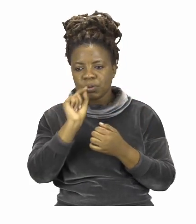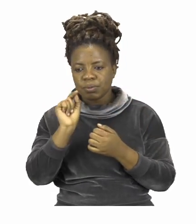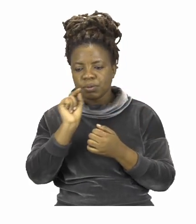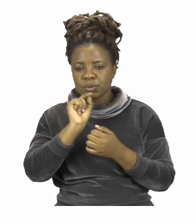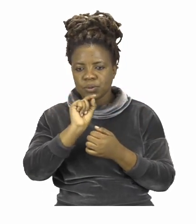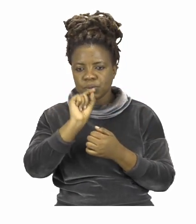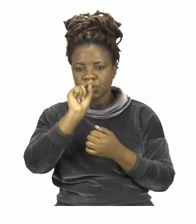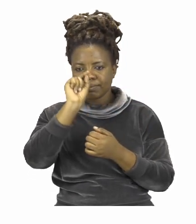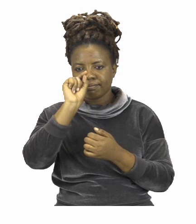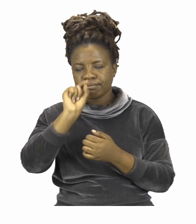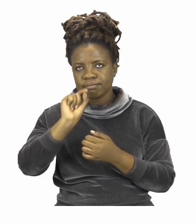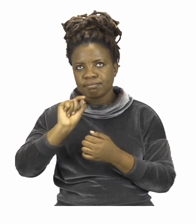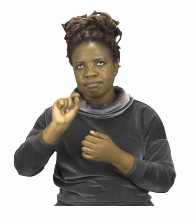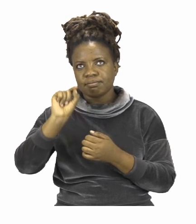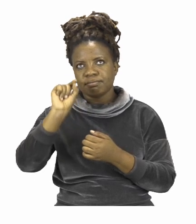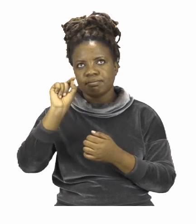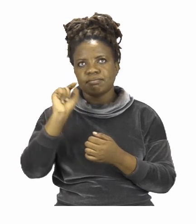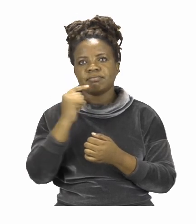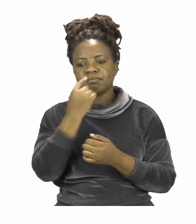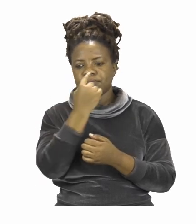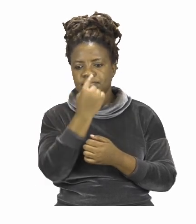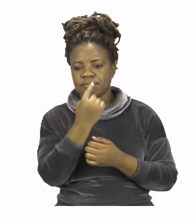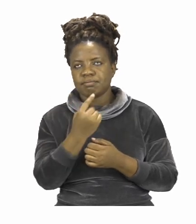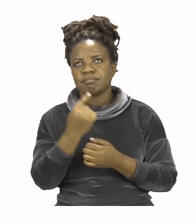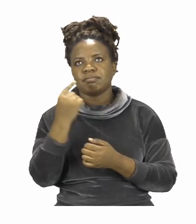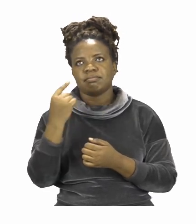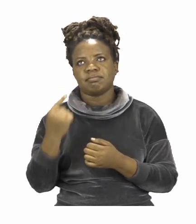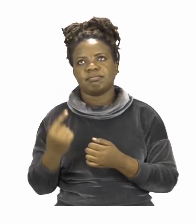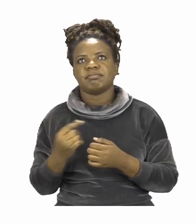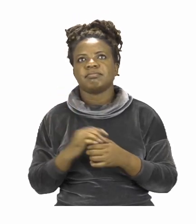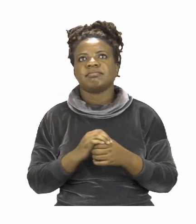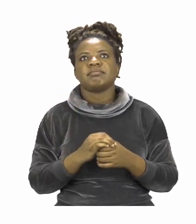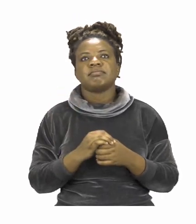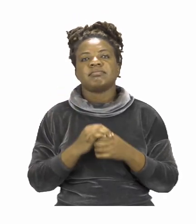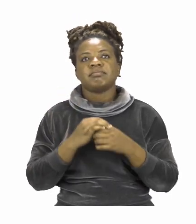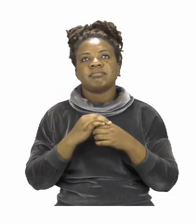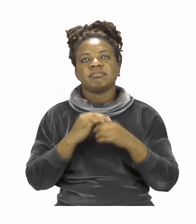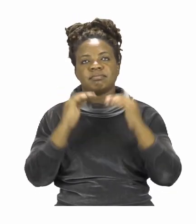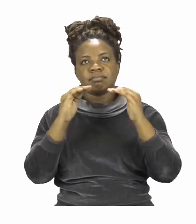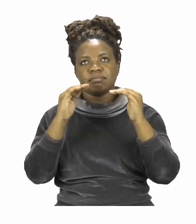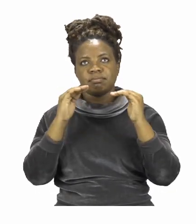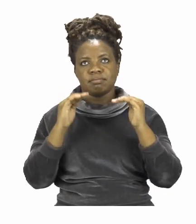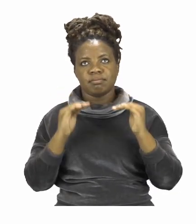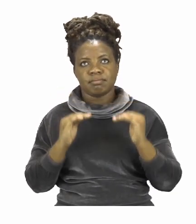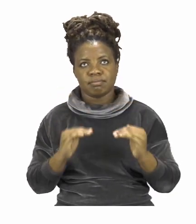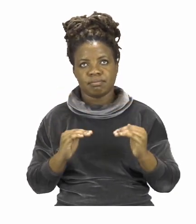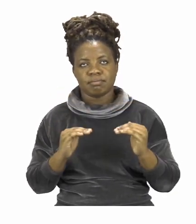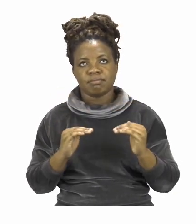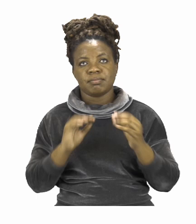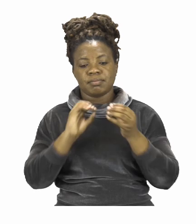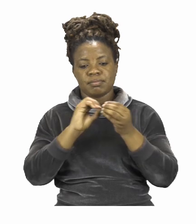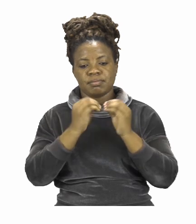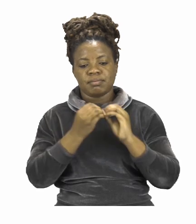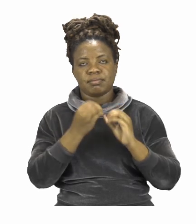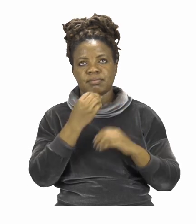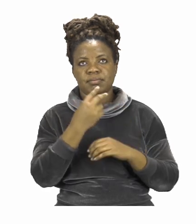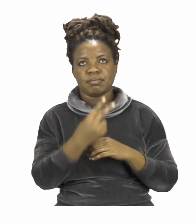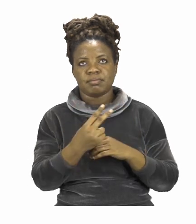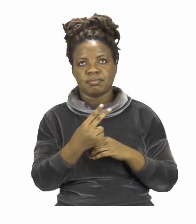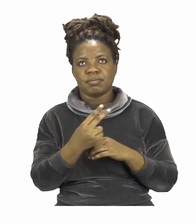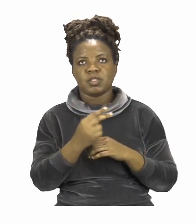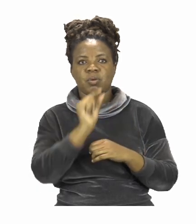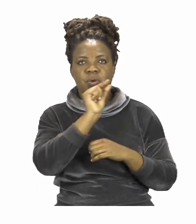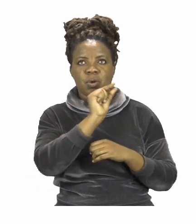for each sight word. When you're done with that, it's your job now to match the vocabularies with